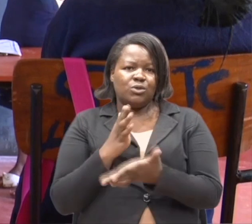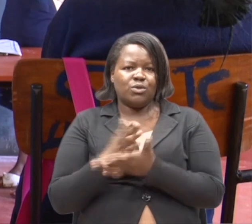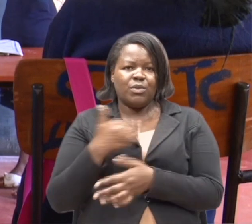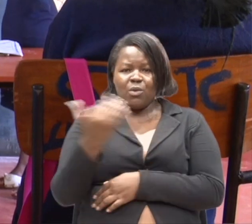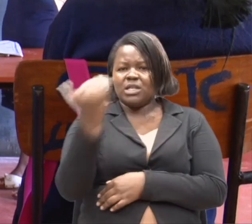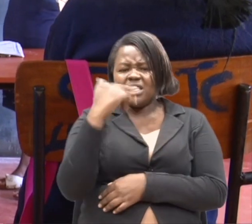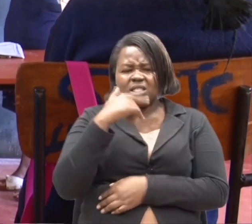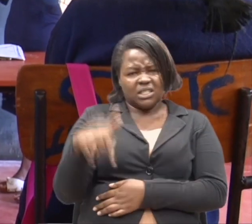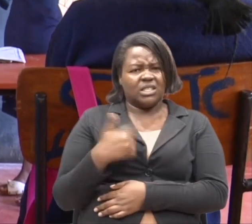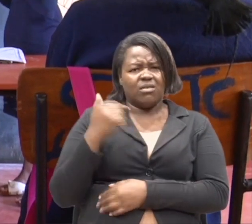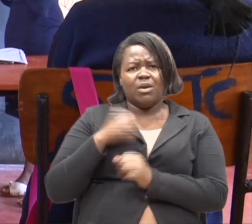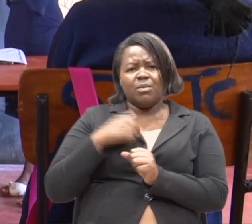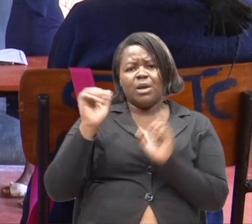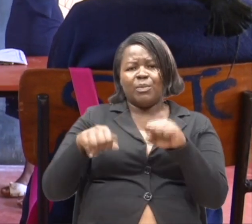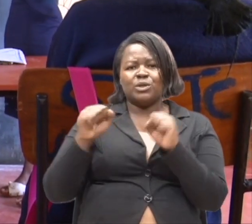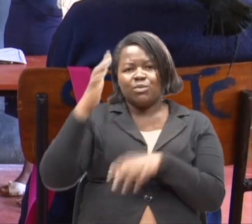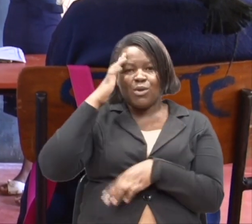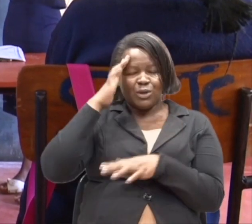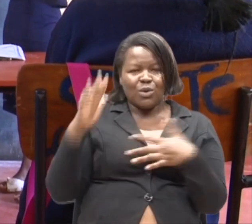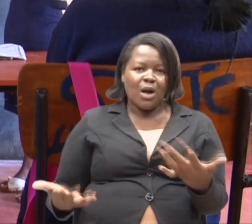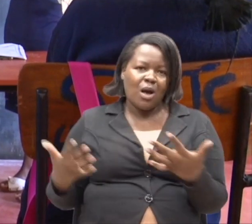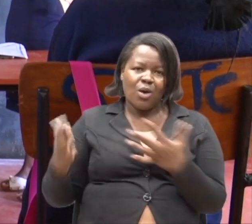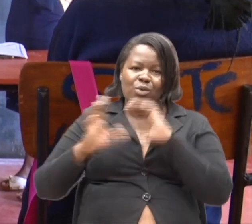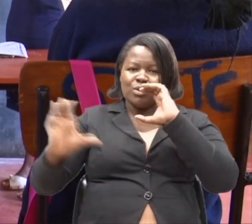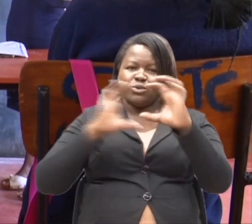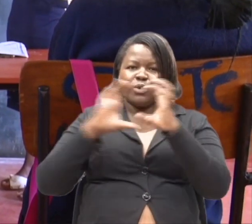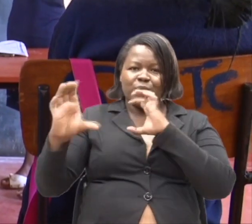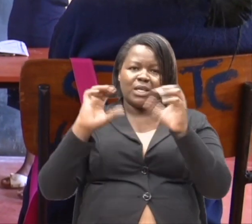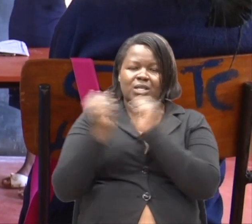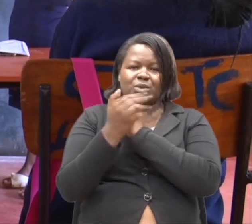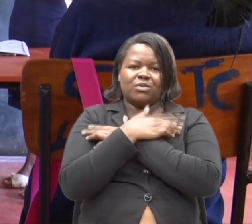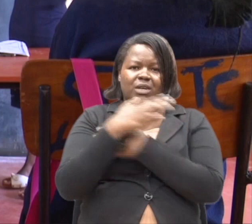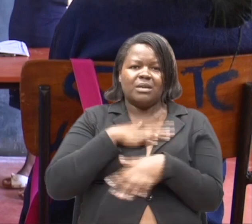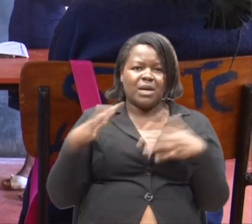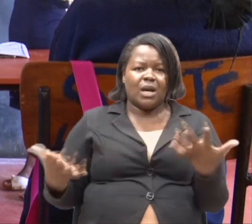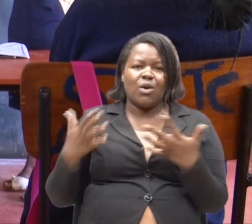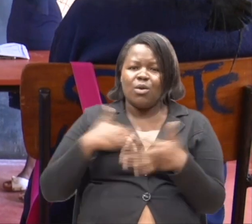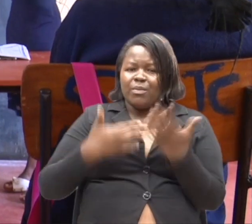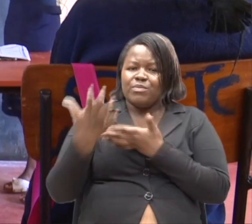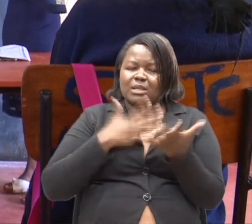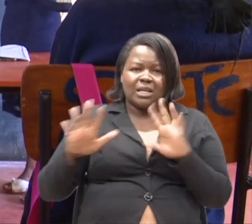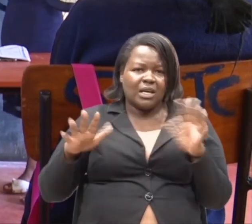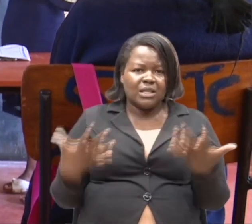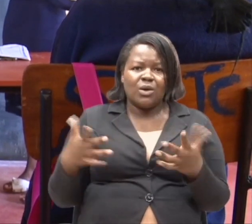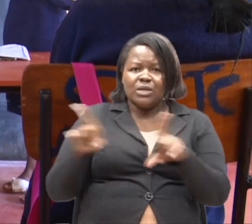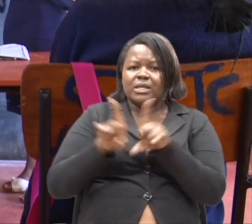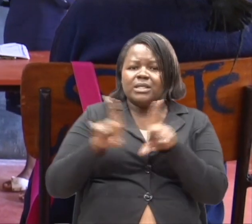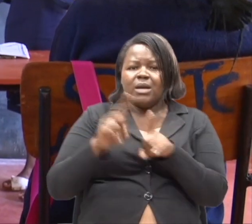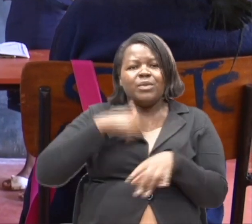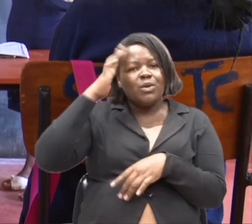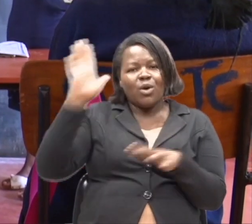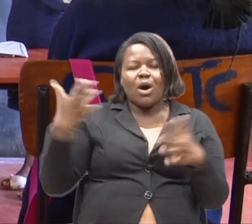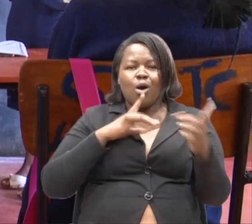Mm-hmm. How can I know how to, know, speak this? How will you relate? How can I